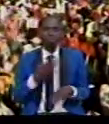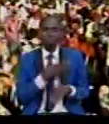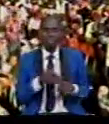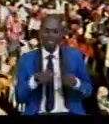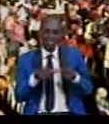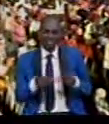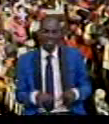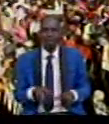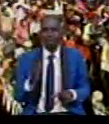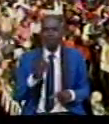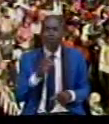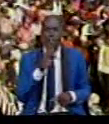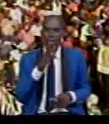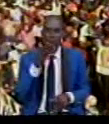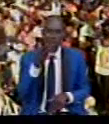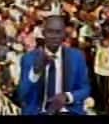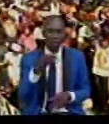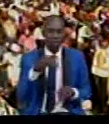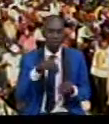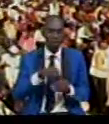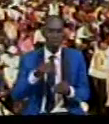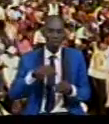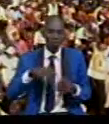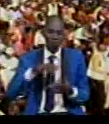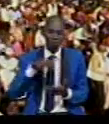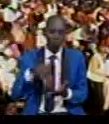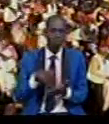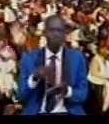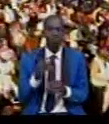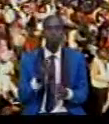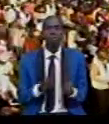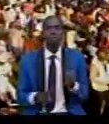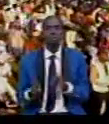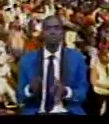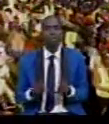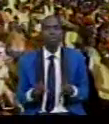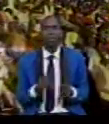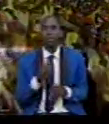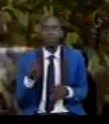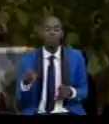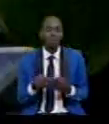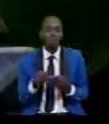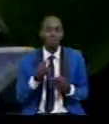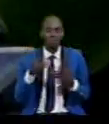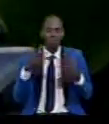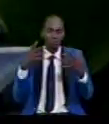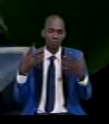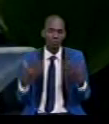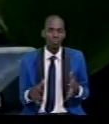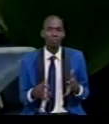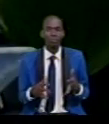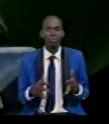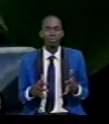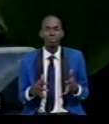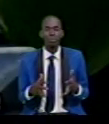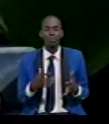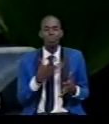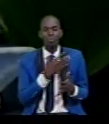Remain where you are. And when you have finished, please you raise the